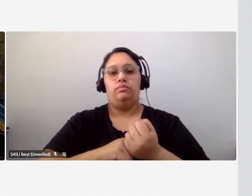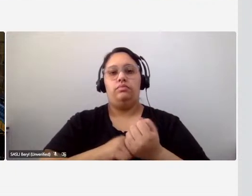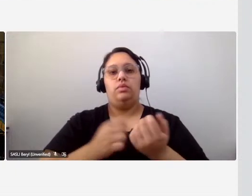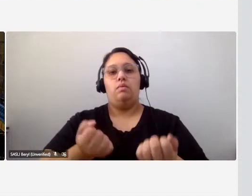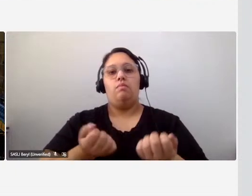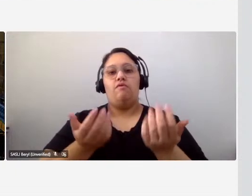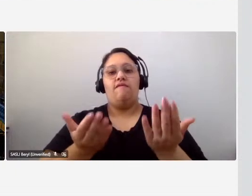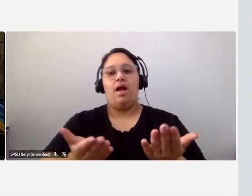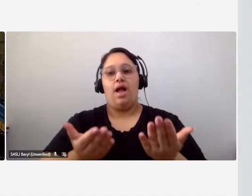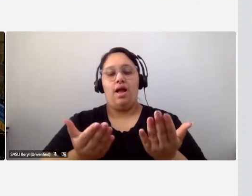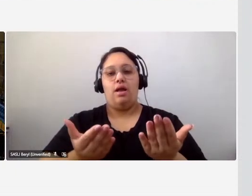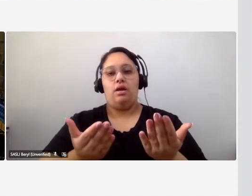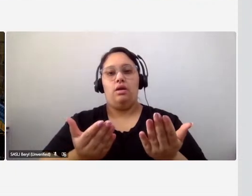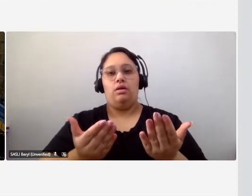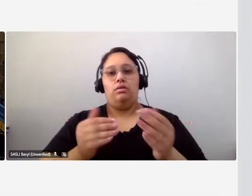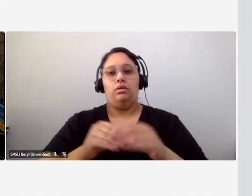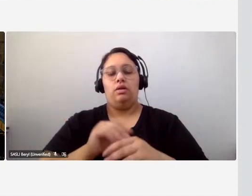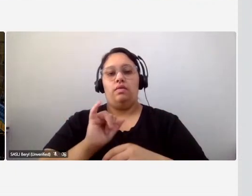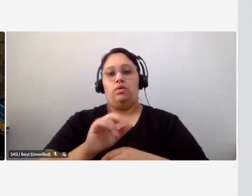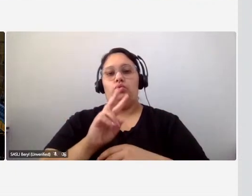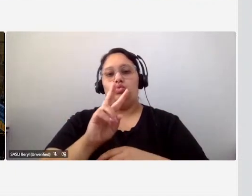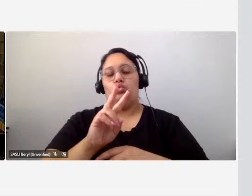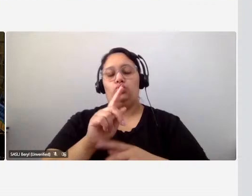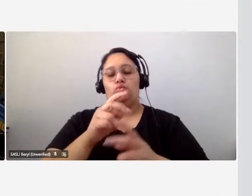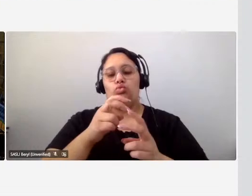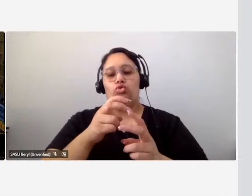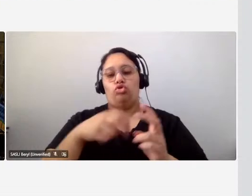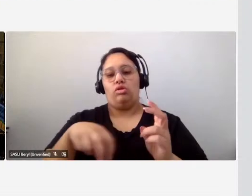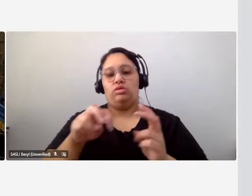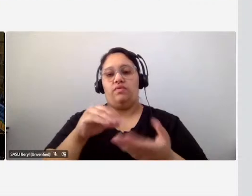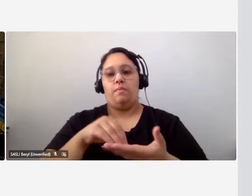provided in this instance, through transfer payments?